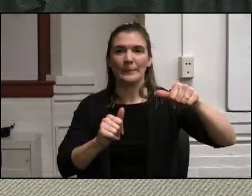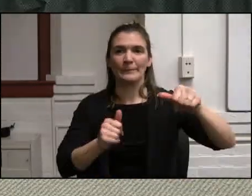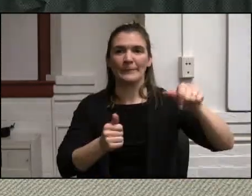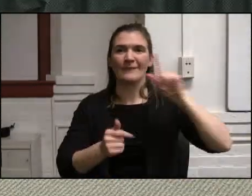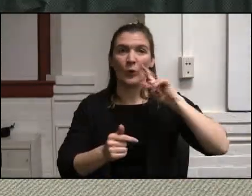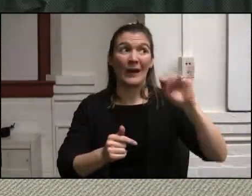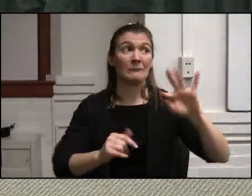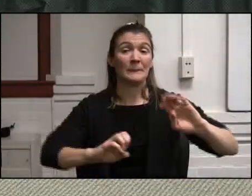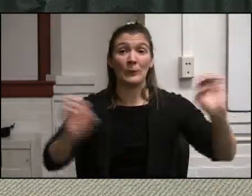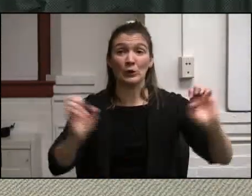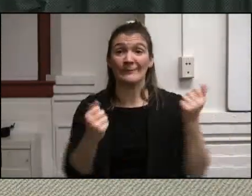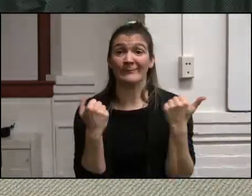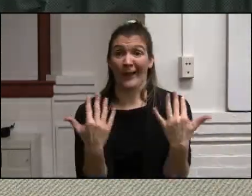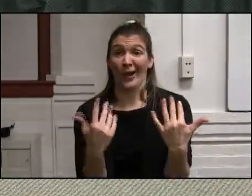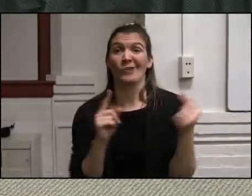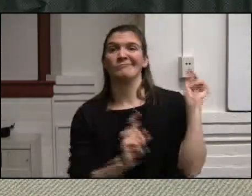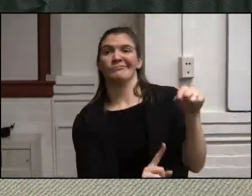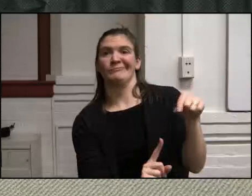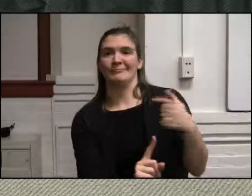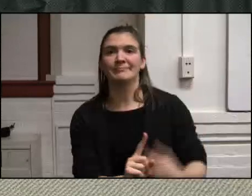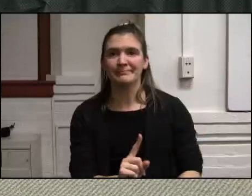in times like these.